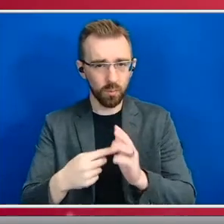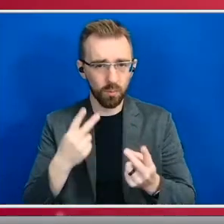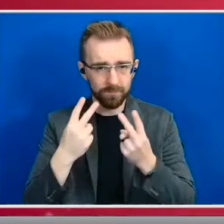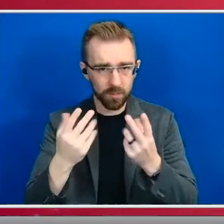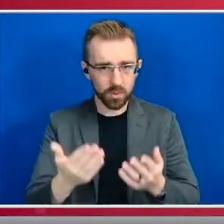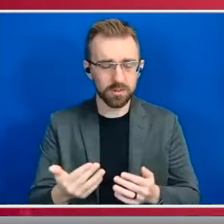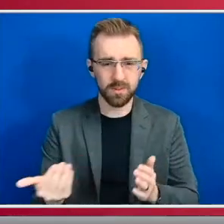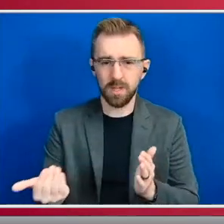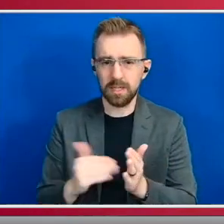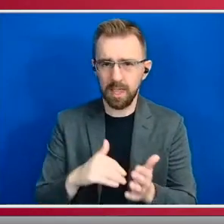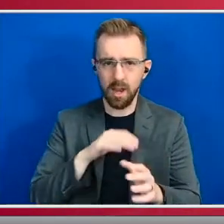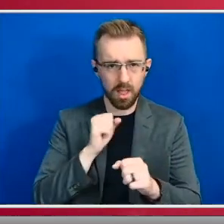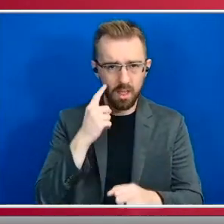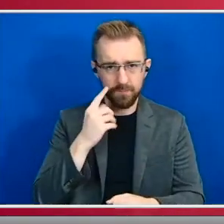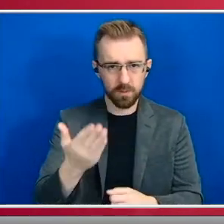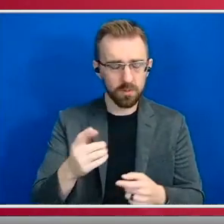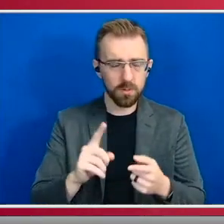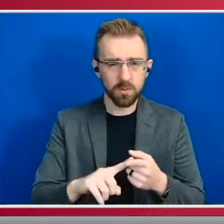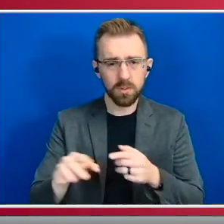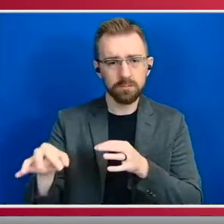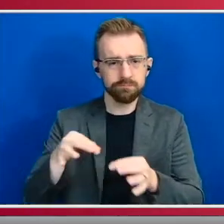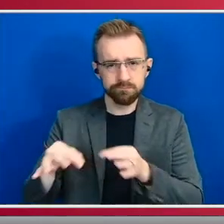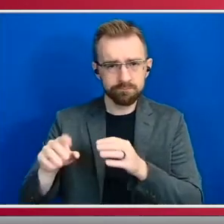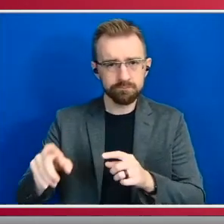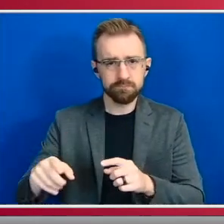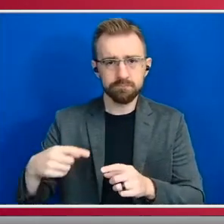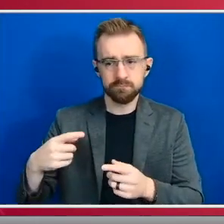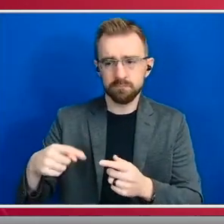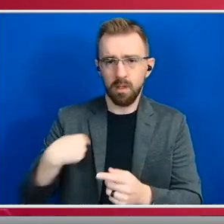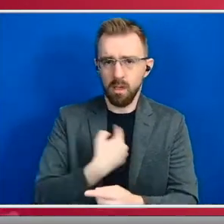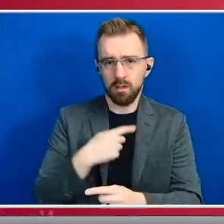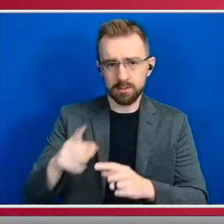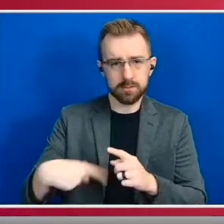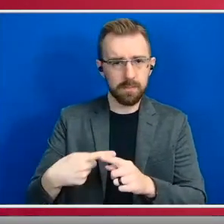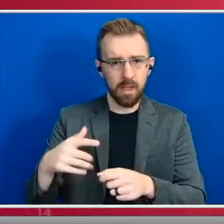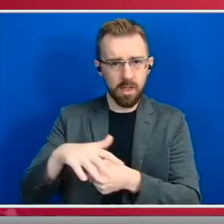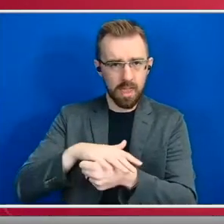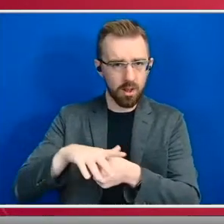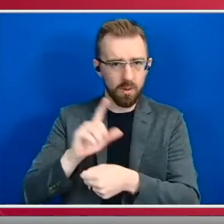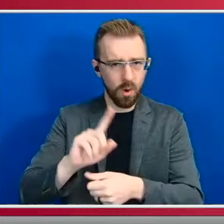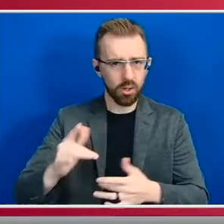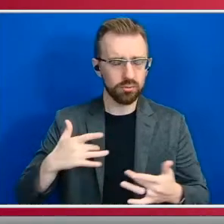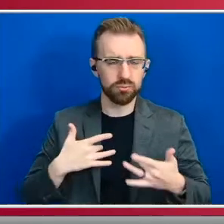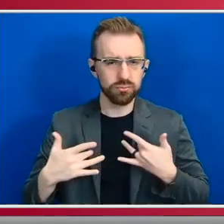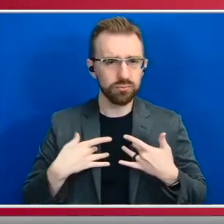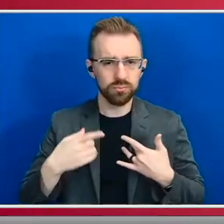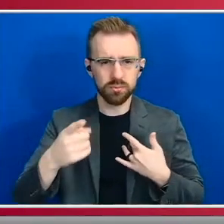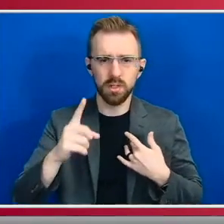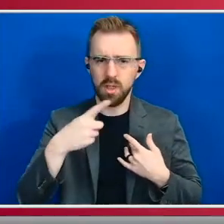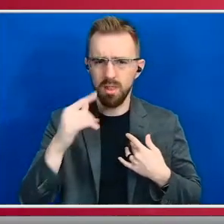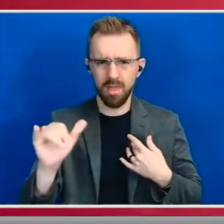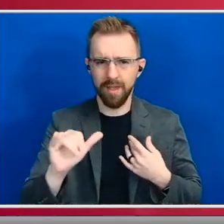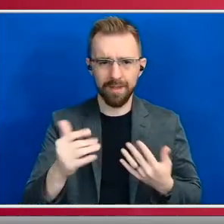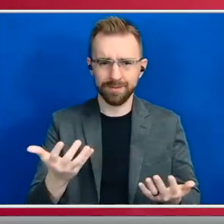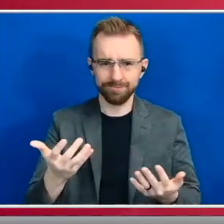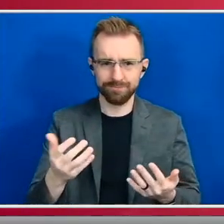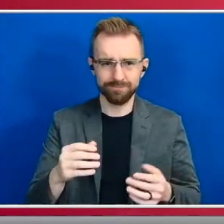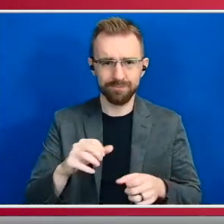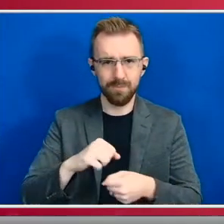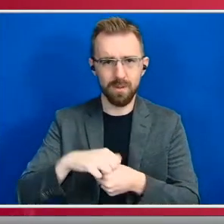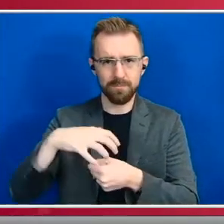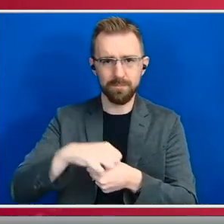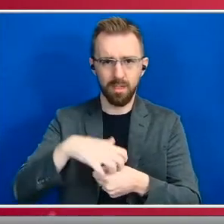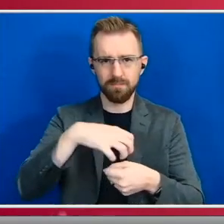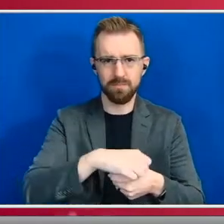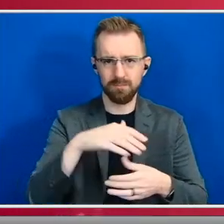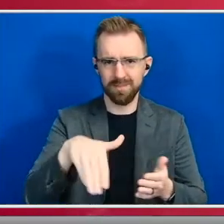you to explain to us the area of concern. It just looks like a bunch of lumpy stuff in the center. What are we looking